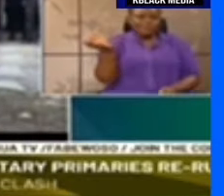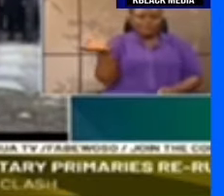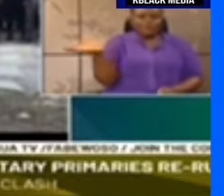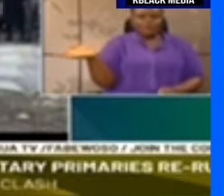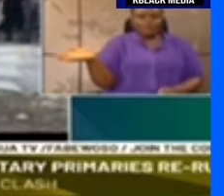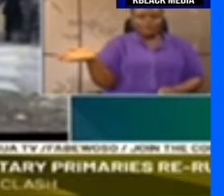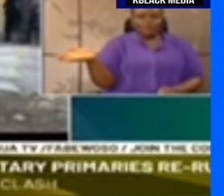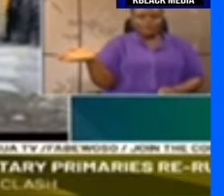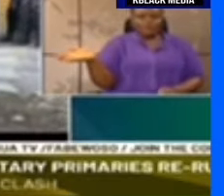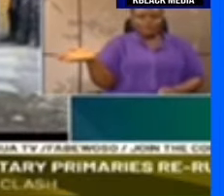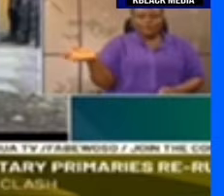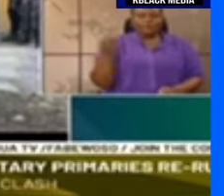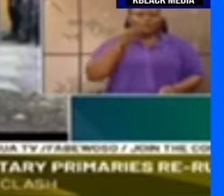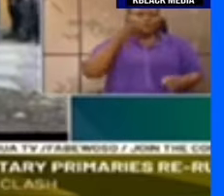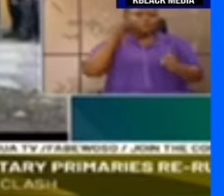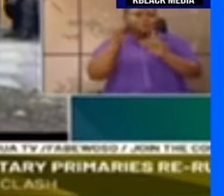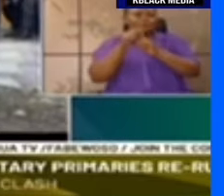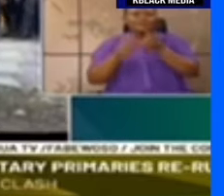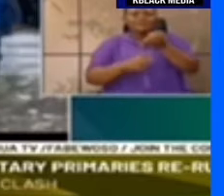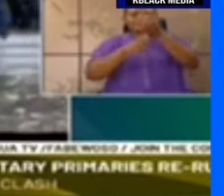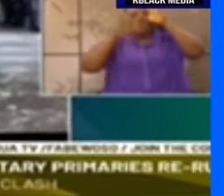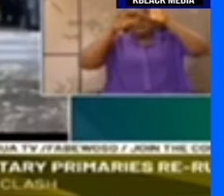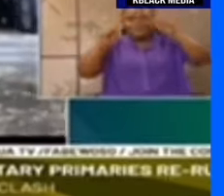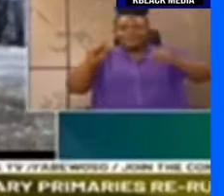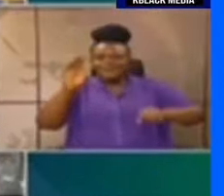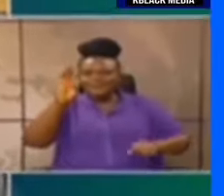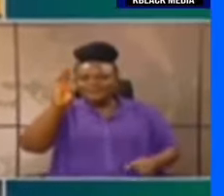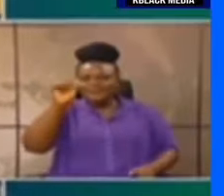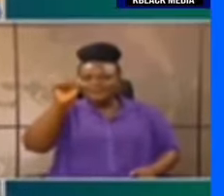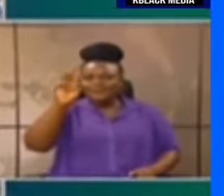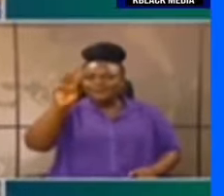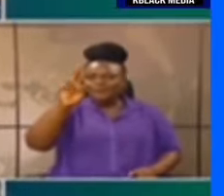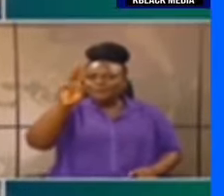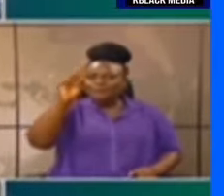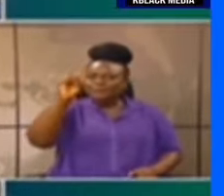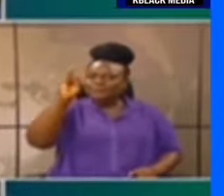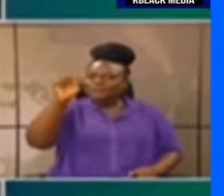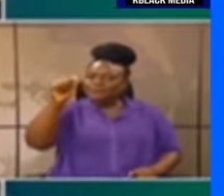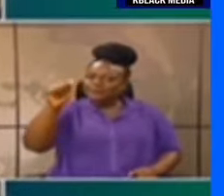Bibi anyame ya se eho no mo eho eho and eye the hometown of the certain vice president.